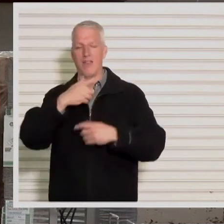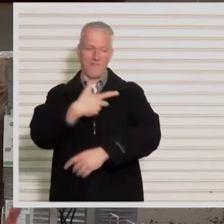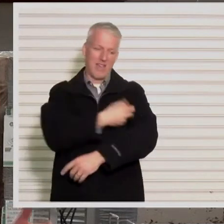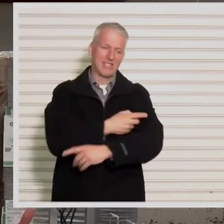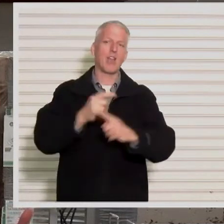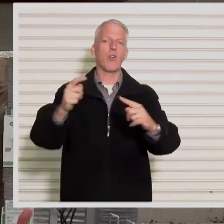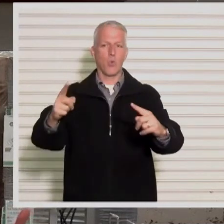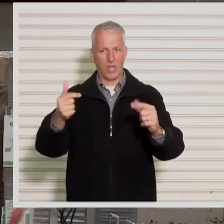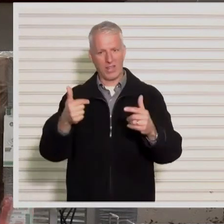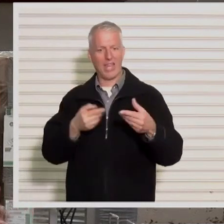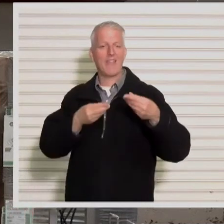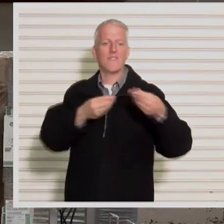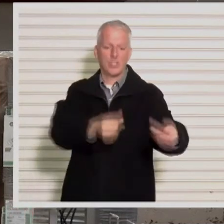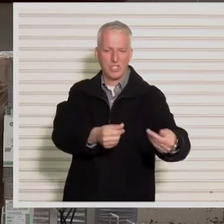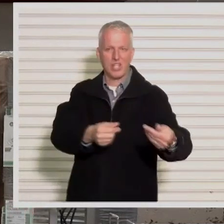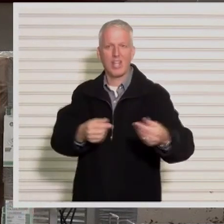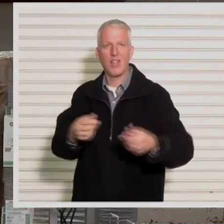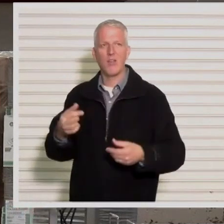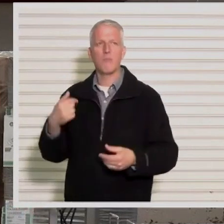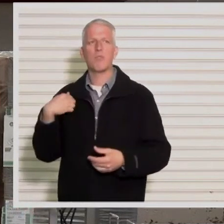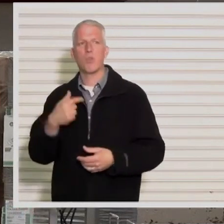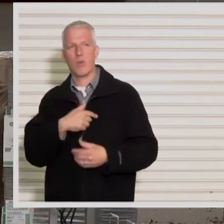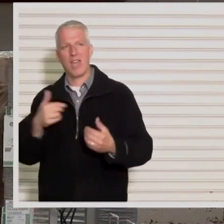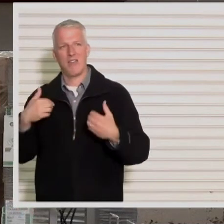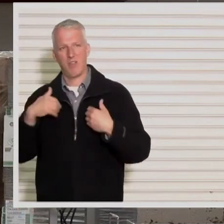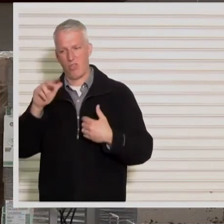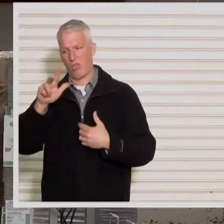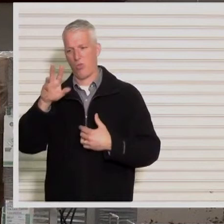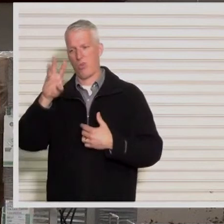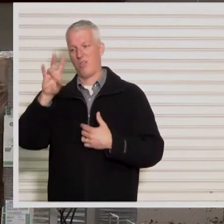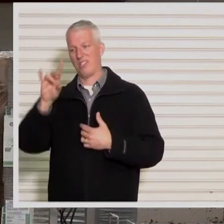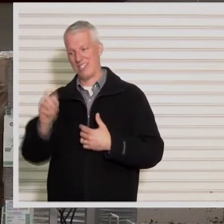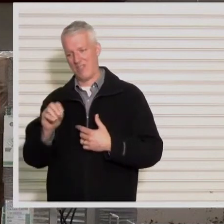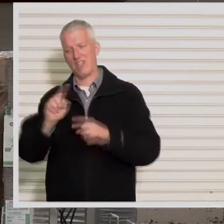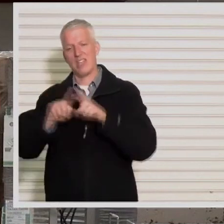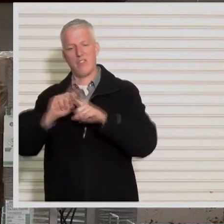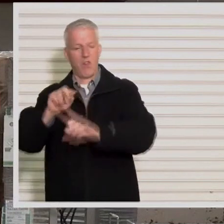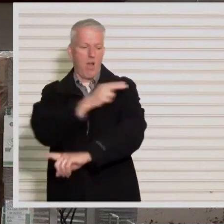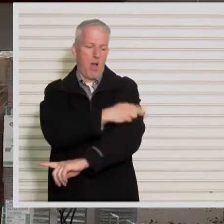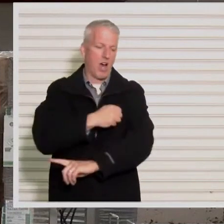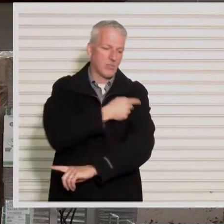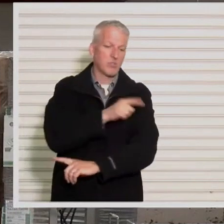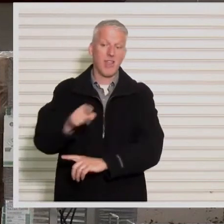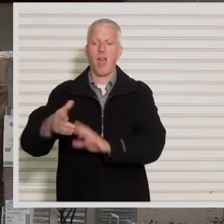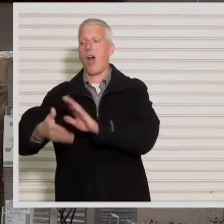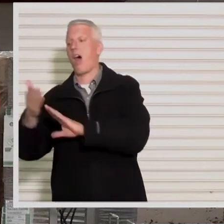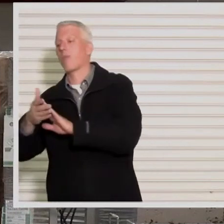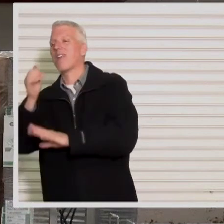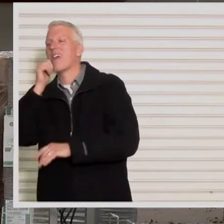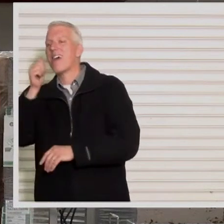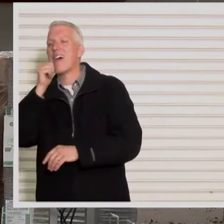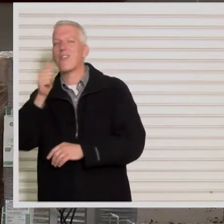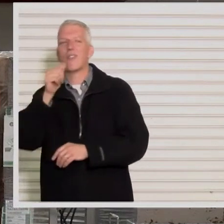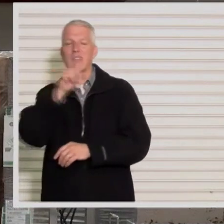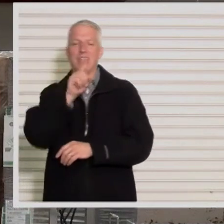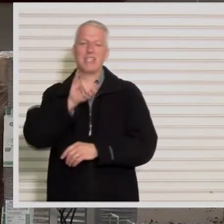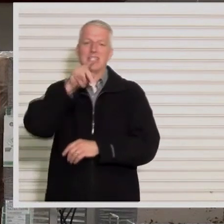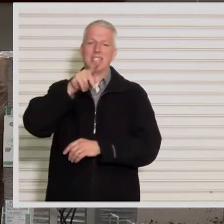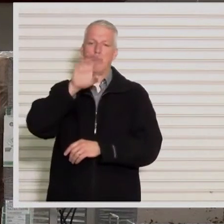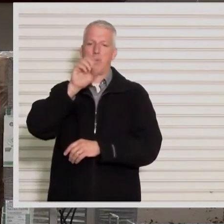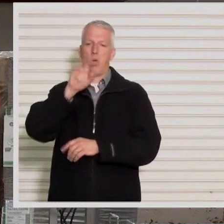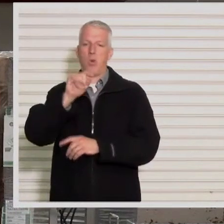their PPO, over 370 hospitals. They operate in every zip code in the state of California. They are